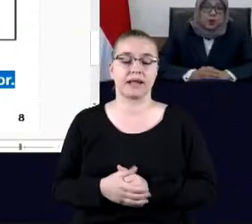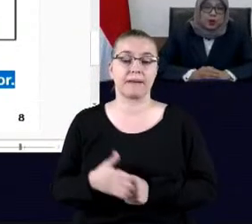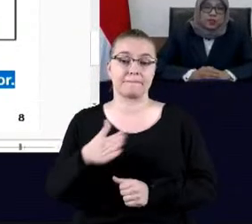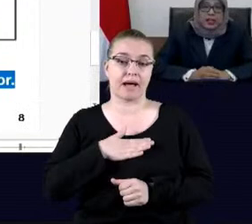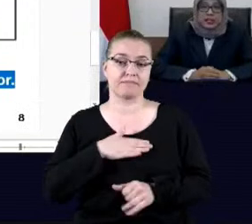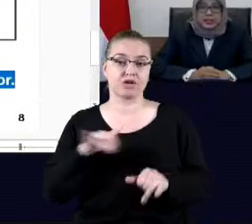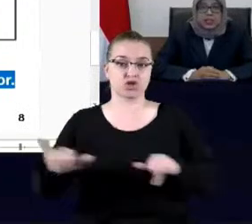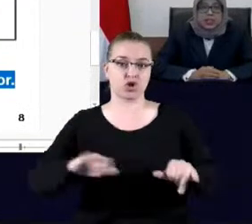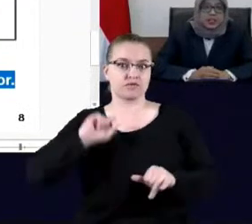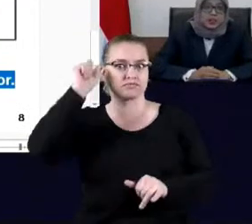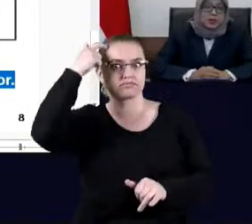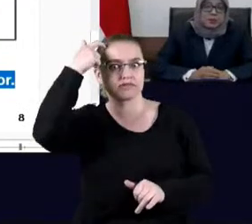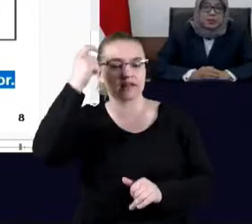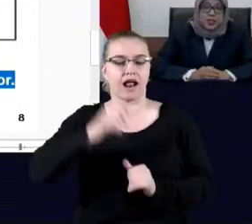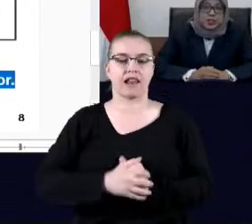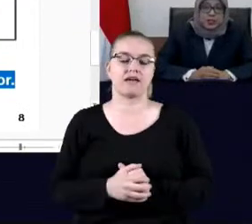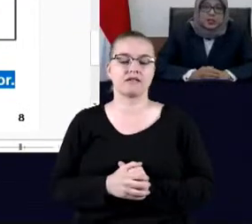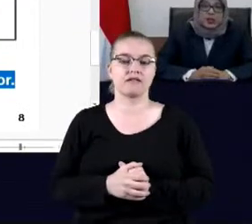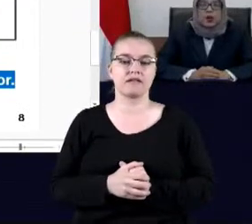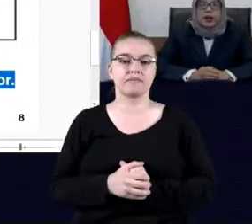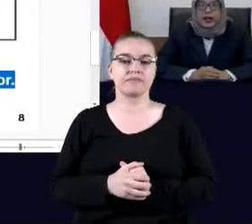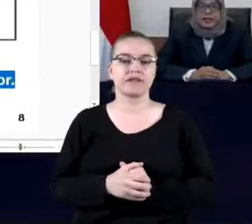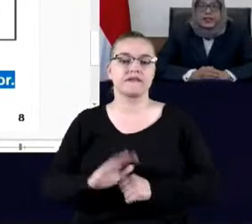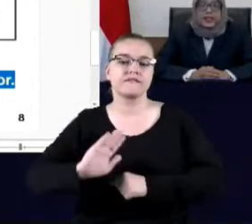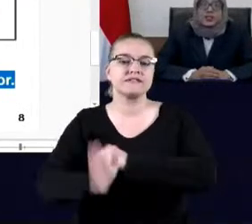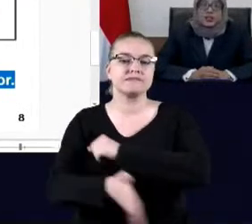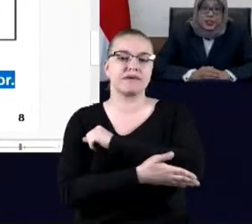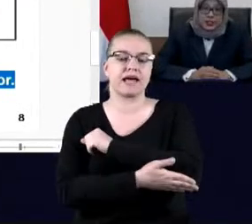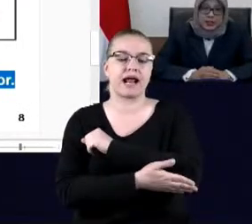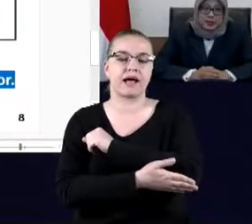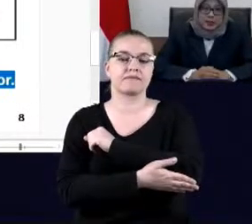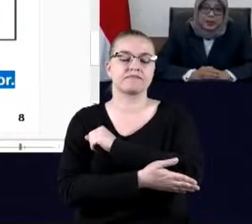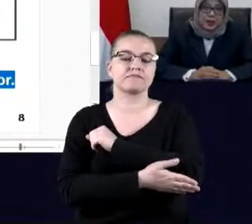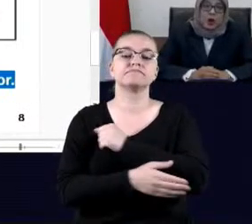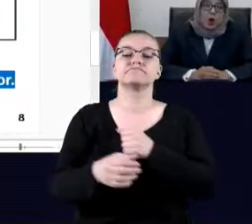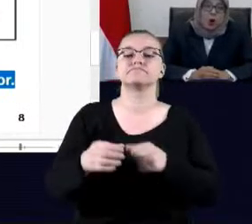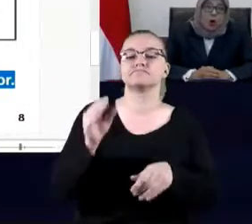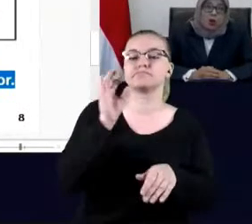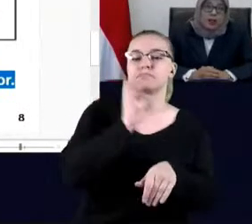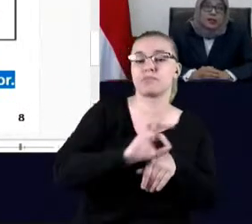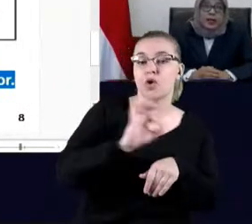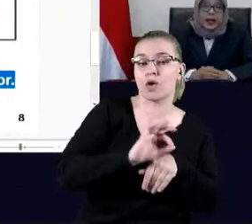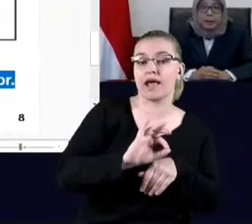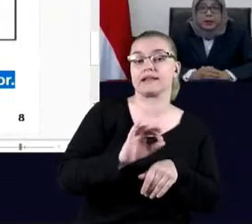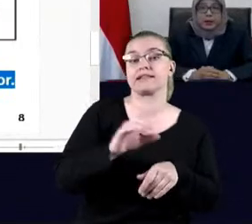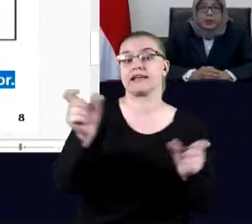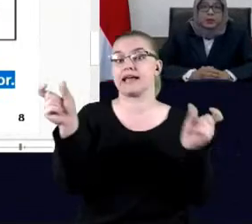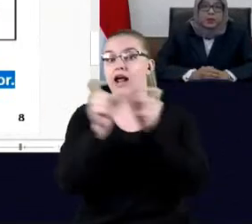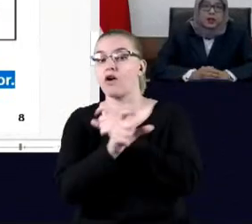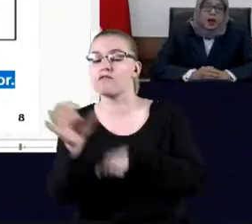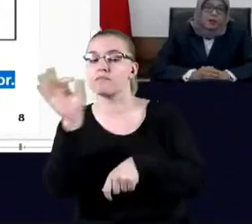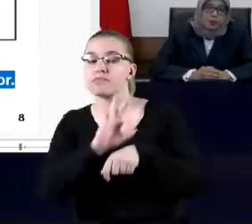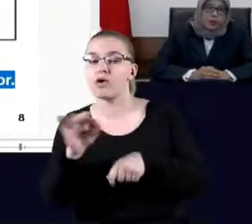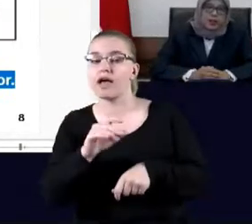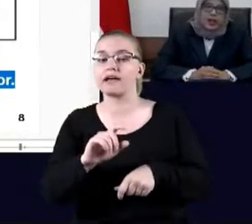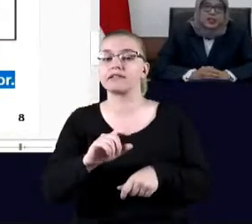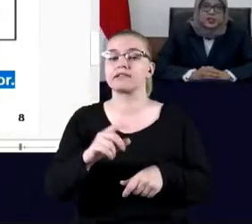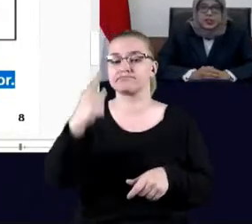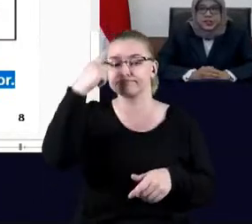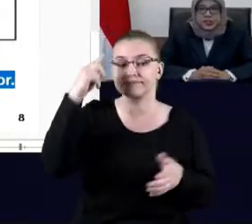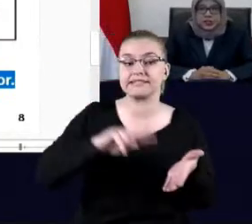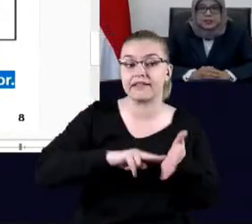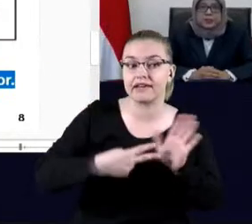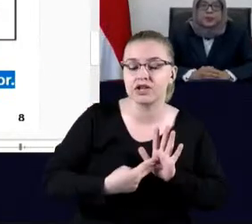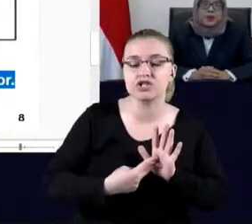government to support strategic national projects located in the city. Or it can happen between the government